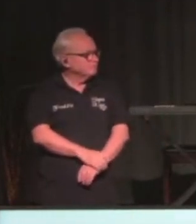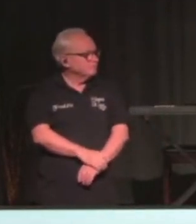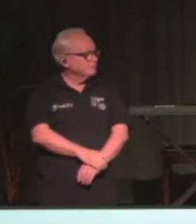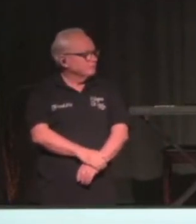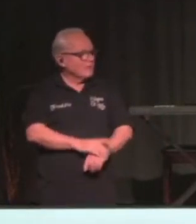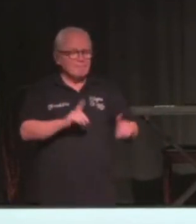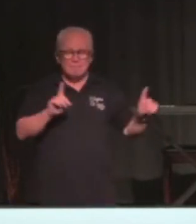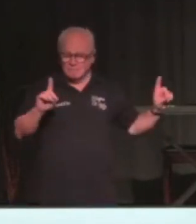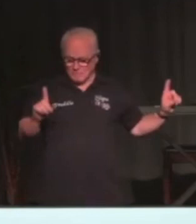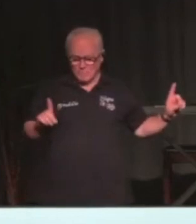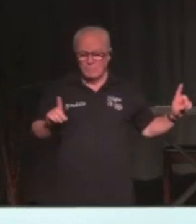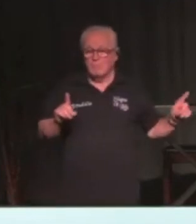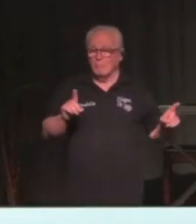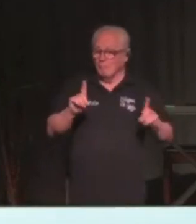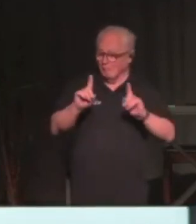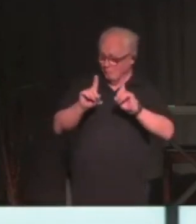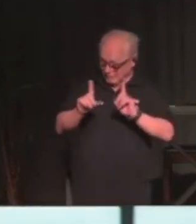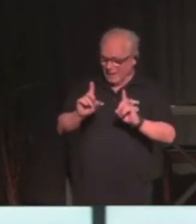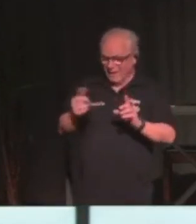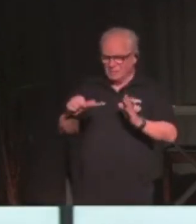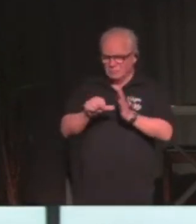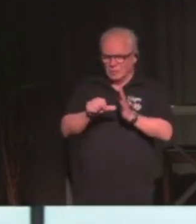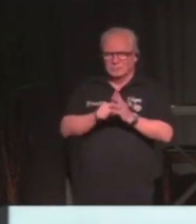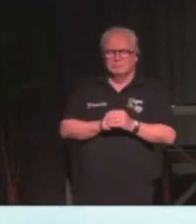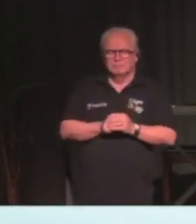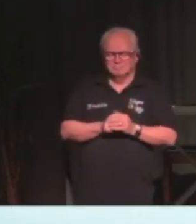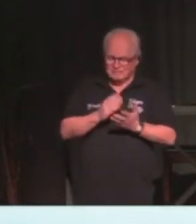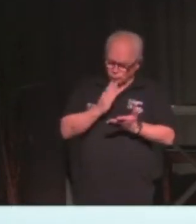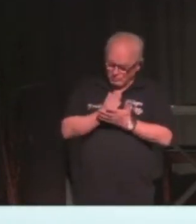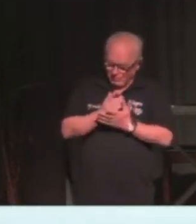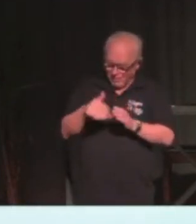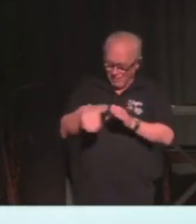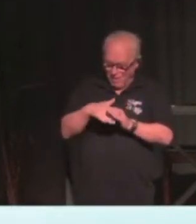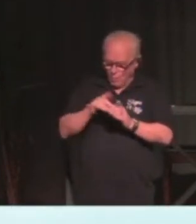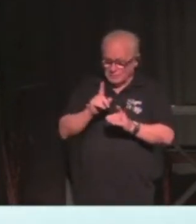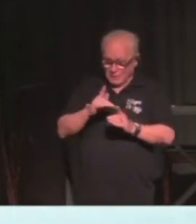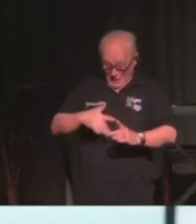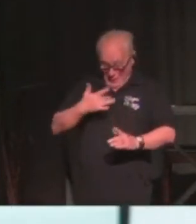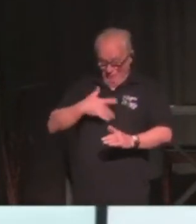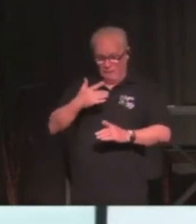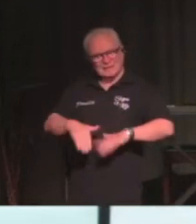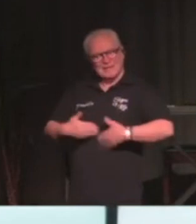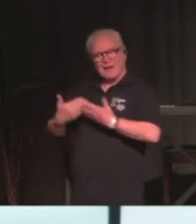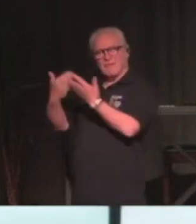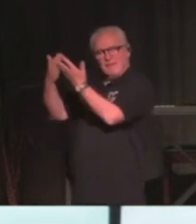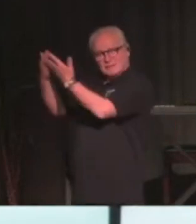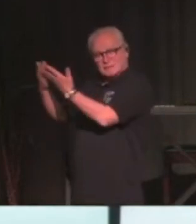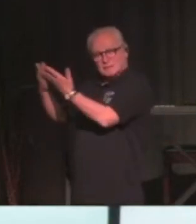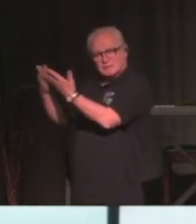Yeah, the problem with this is that this is really about a living sacrifice, and we're the